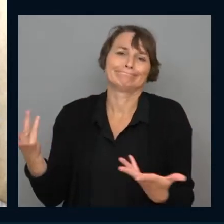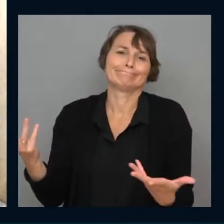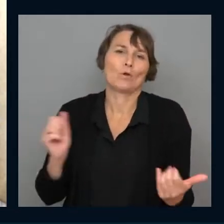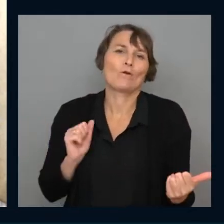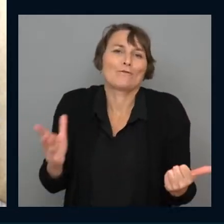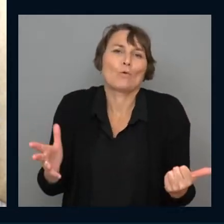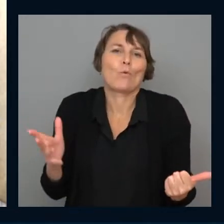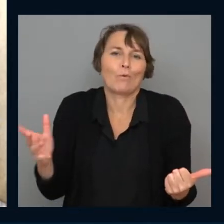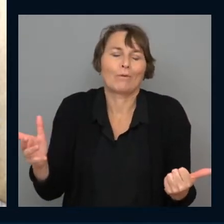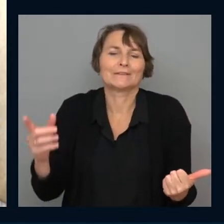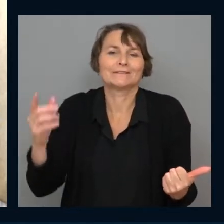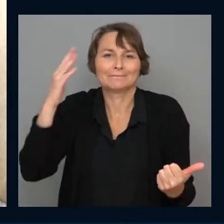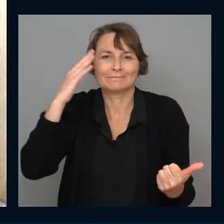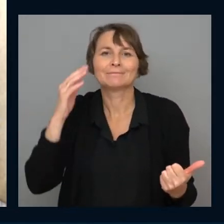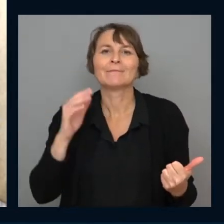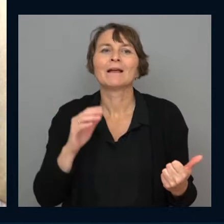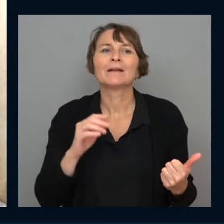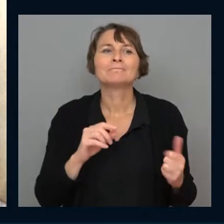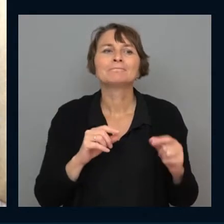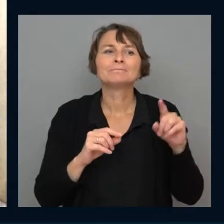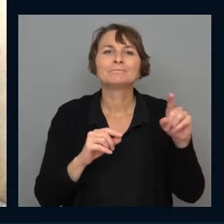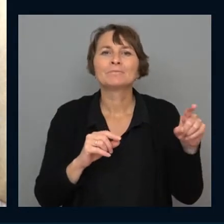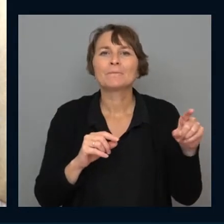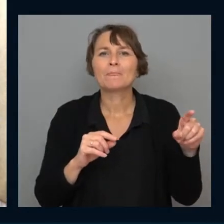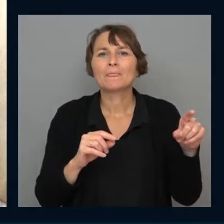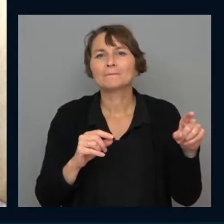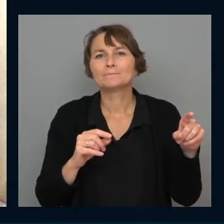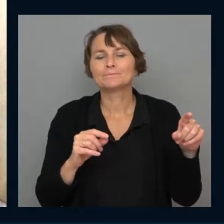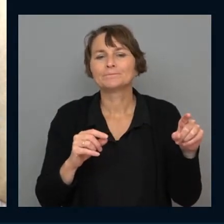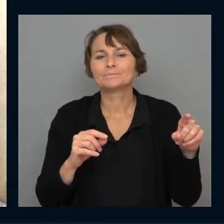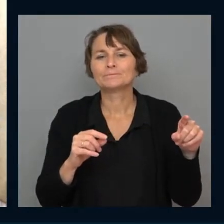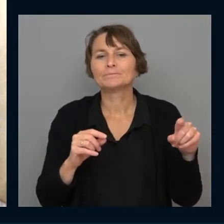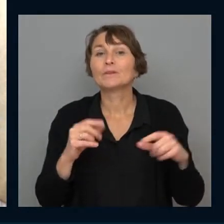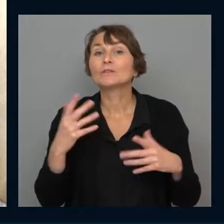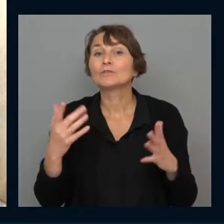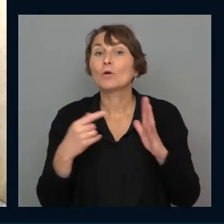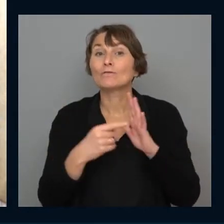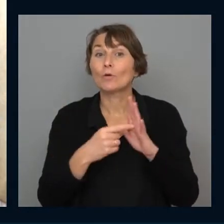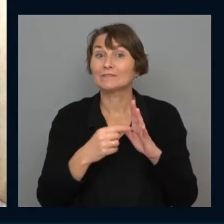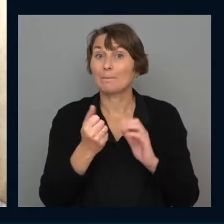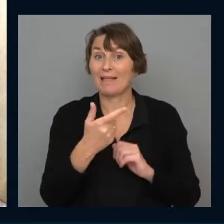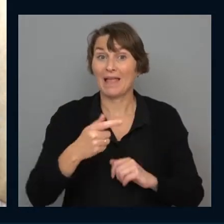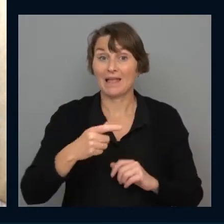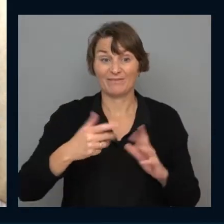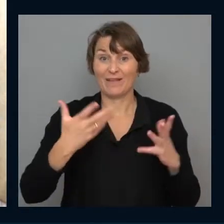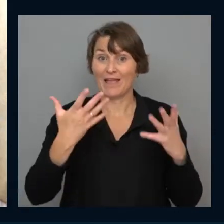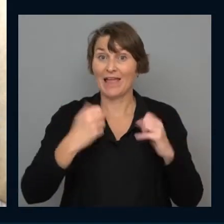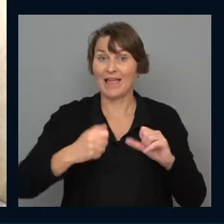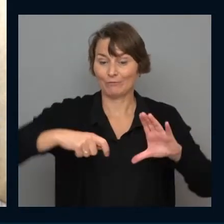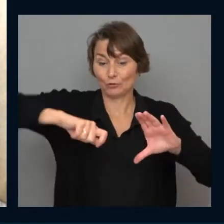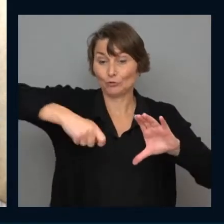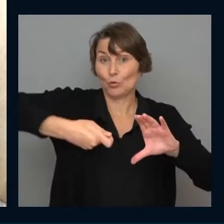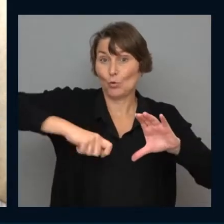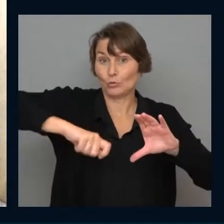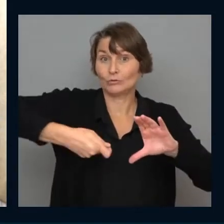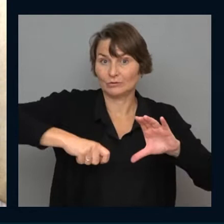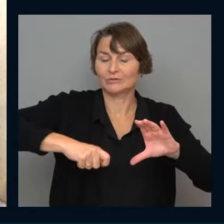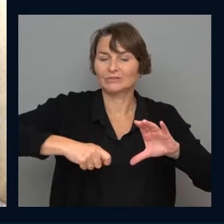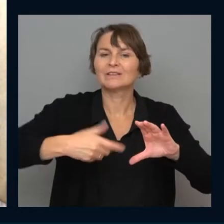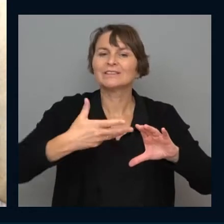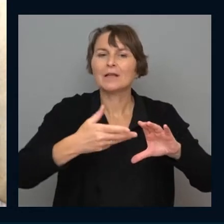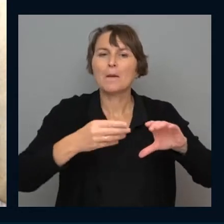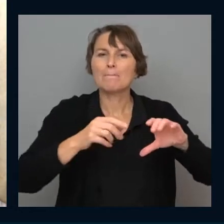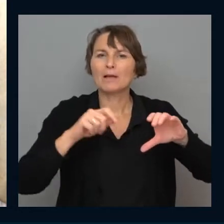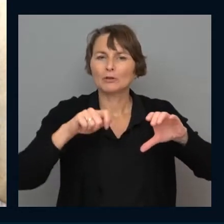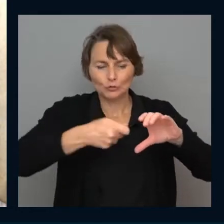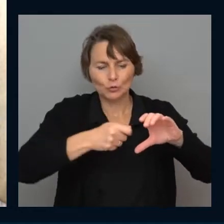different types of screwdrivers, right, or screws, and a lot of them have like a cross in it. So, and some of them are even designed in such a way that it can accept either